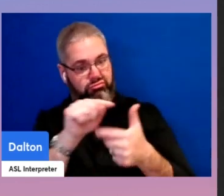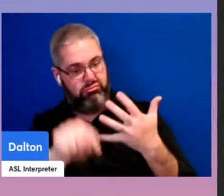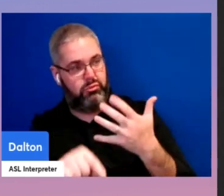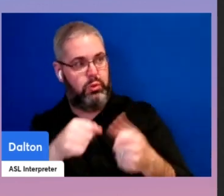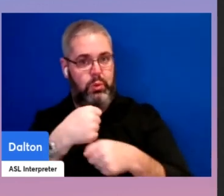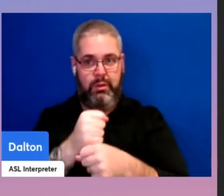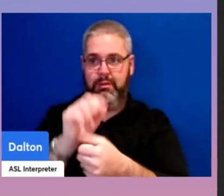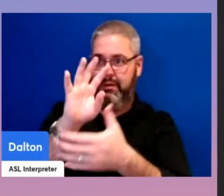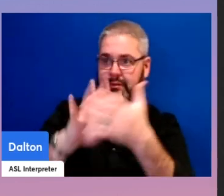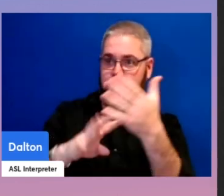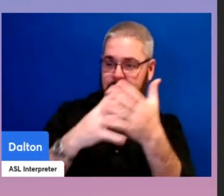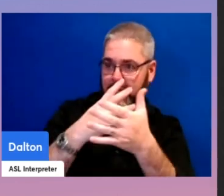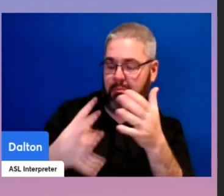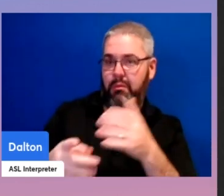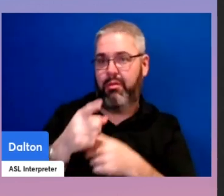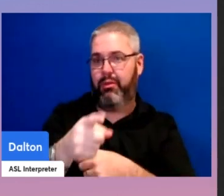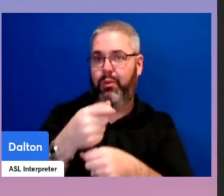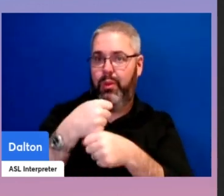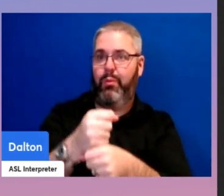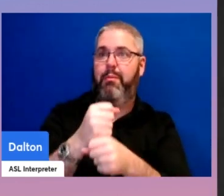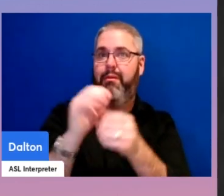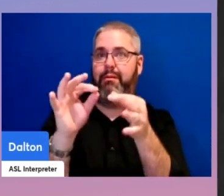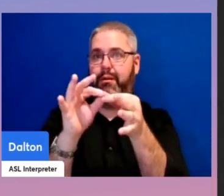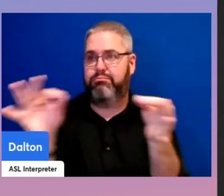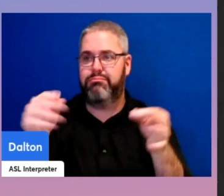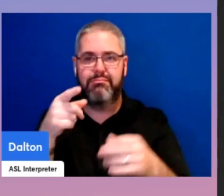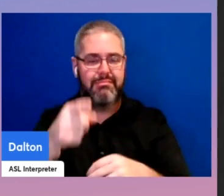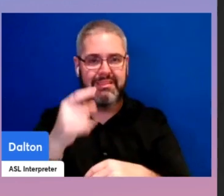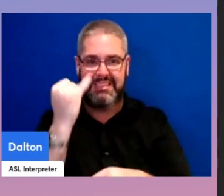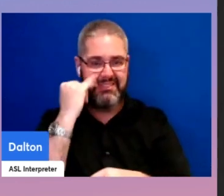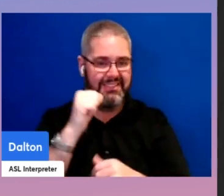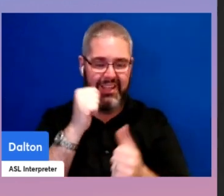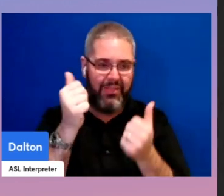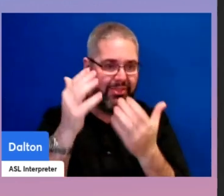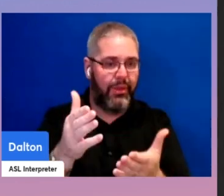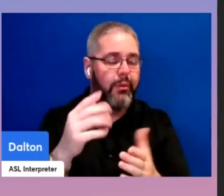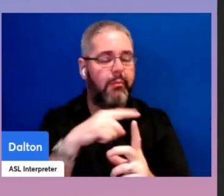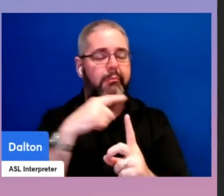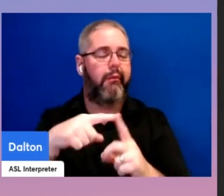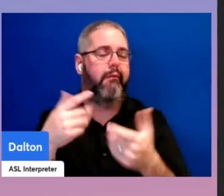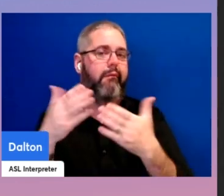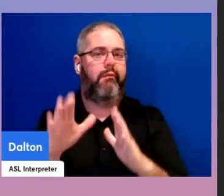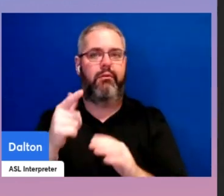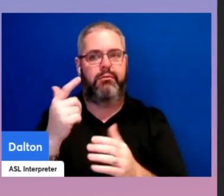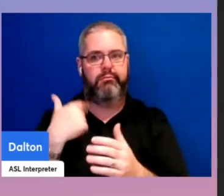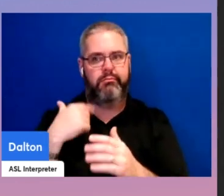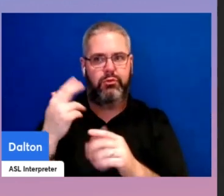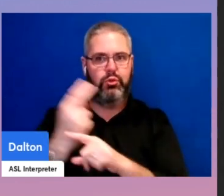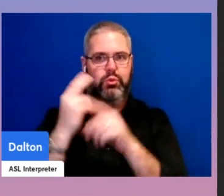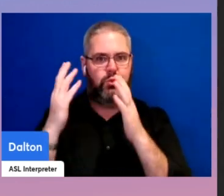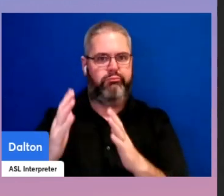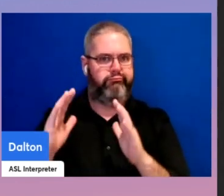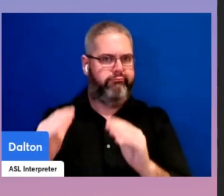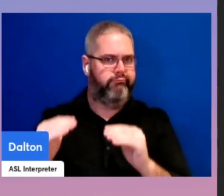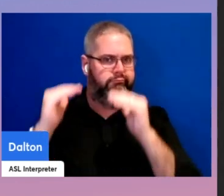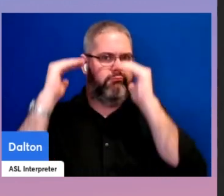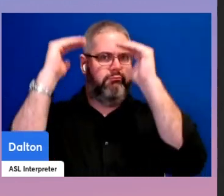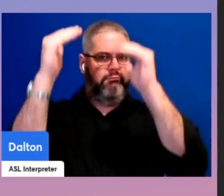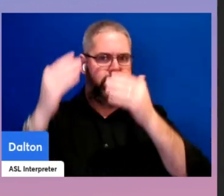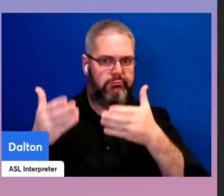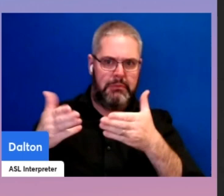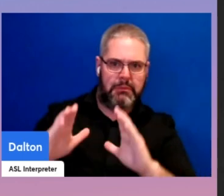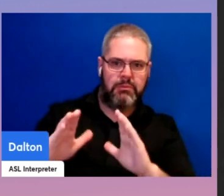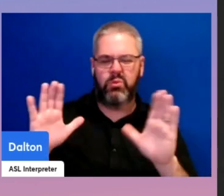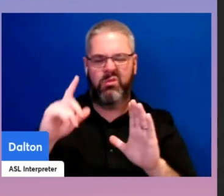in this creation statement, if it not exists. We're also granting the user a high level of permissions. Again, this is merely just for